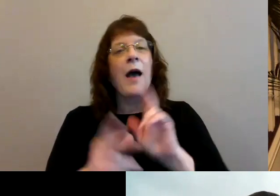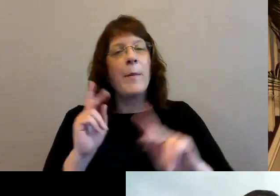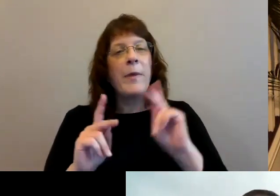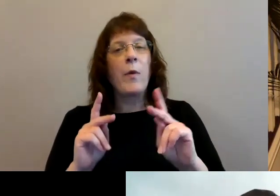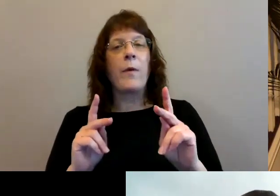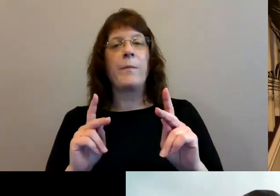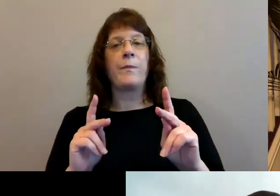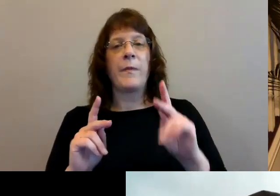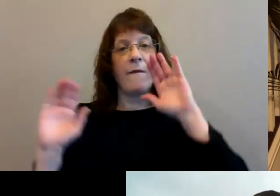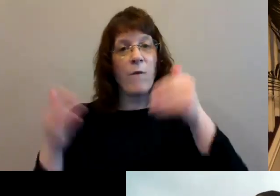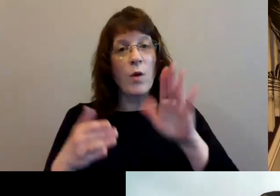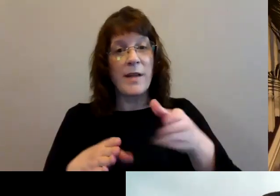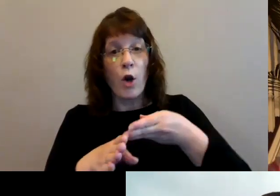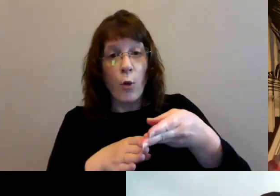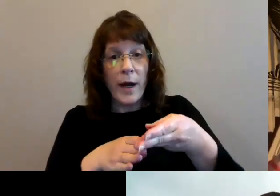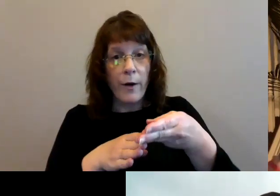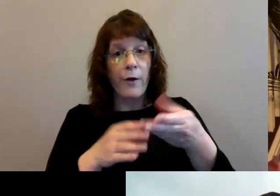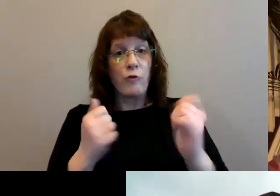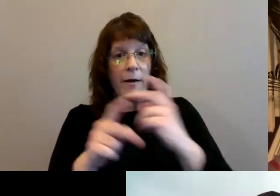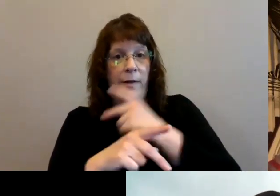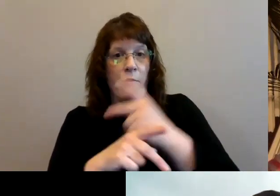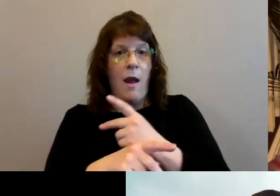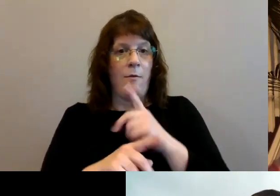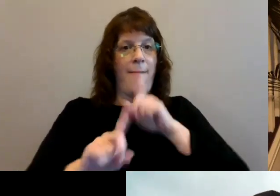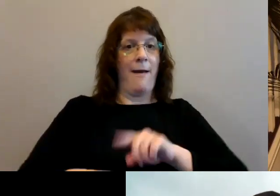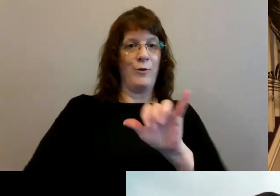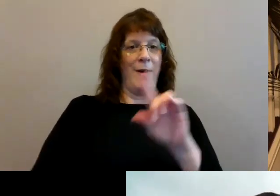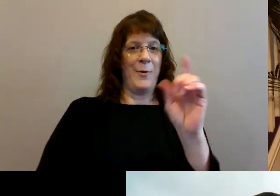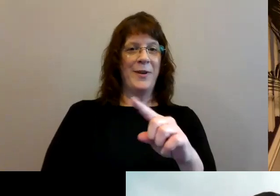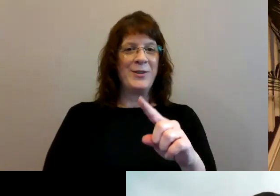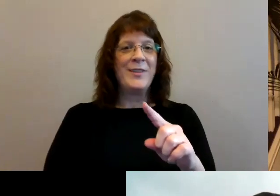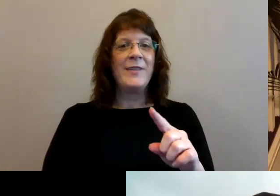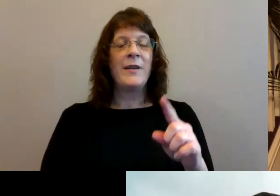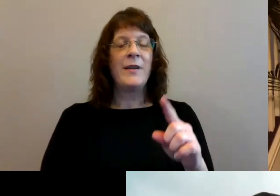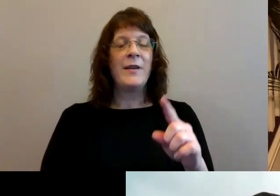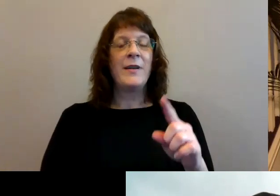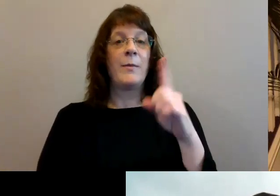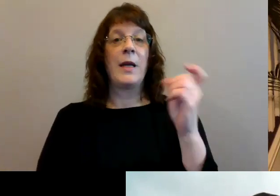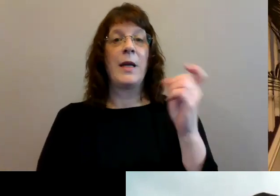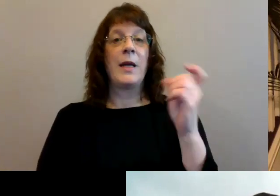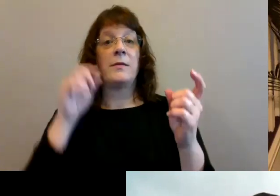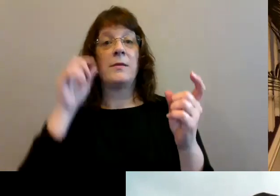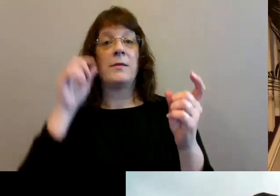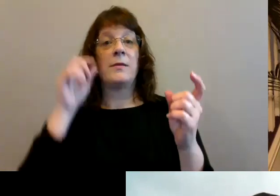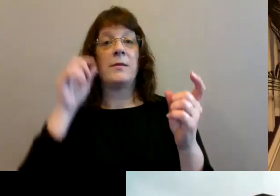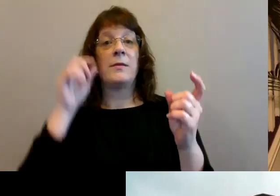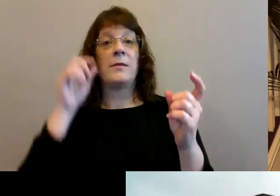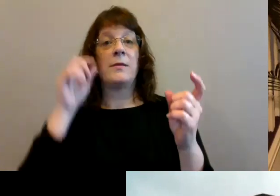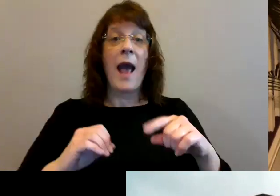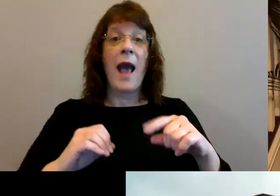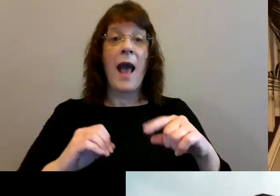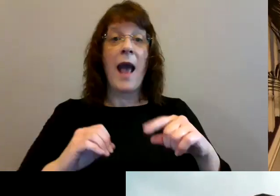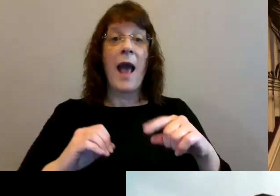their career to, right? Like to try to answer that question, right? Like because nobody has a crystal ball, and like we can't